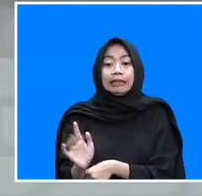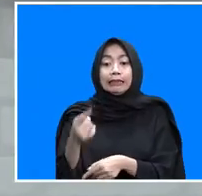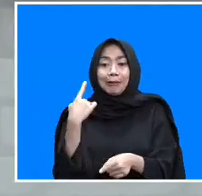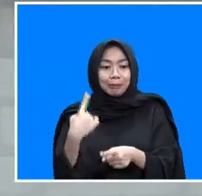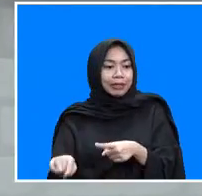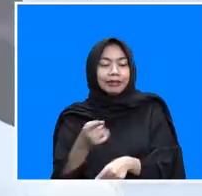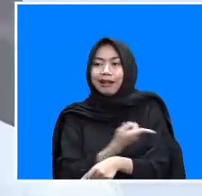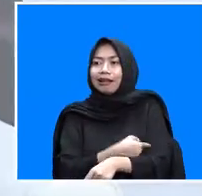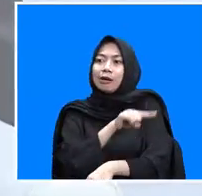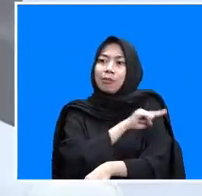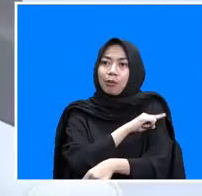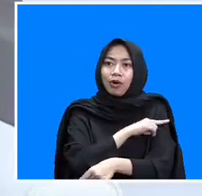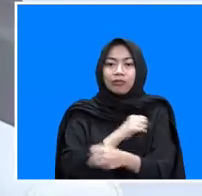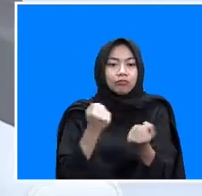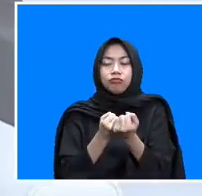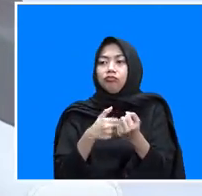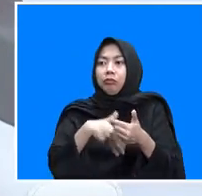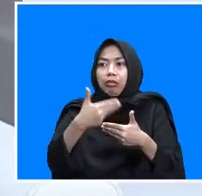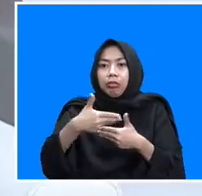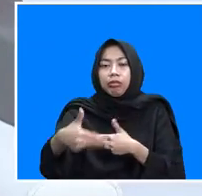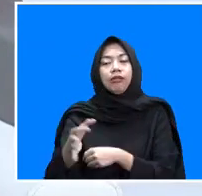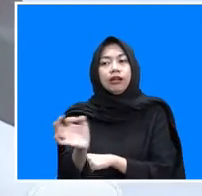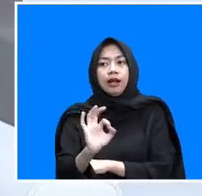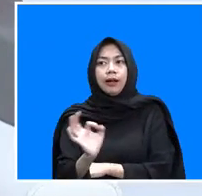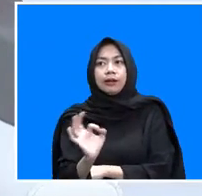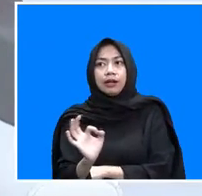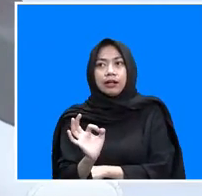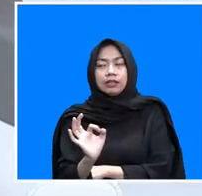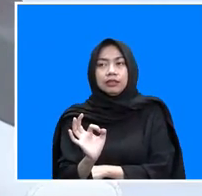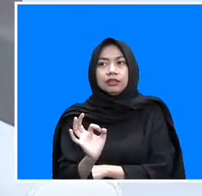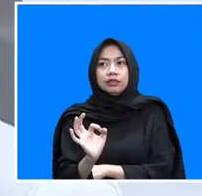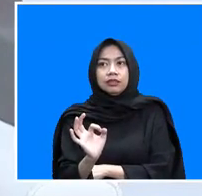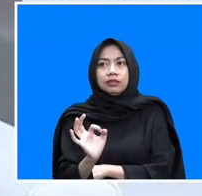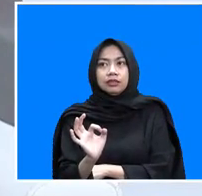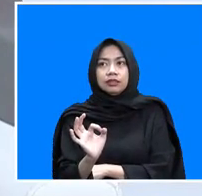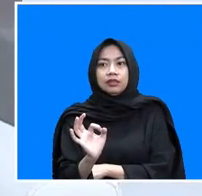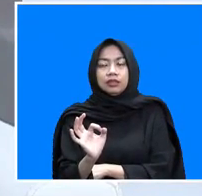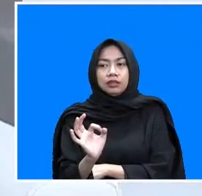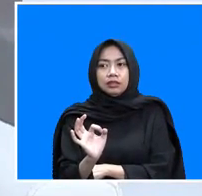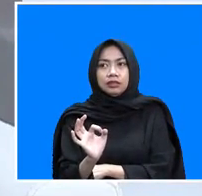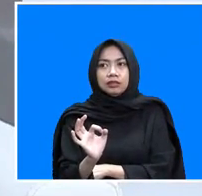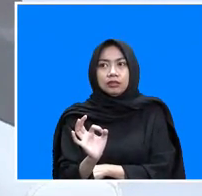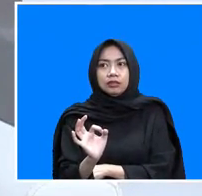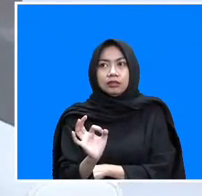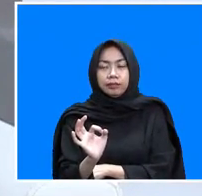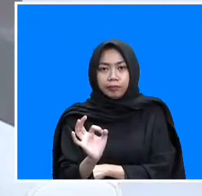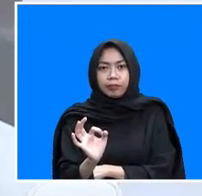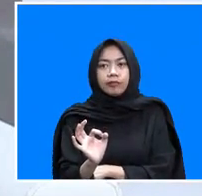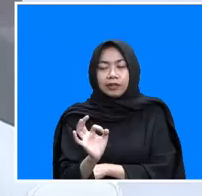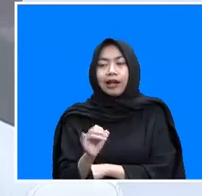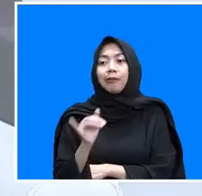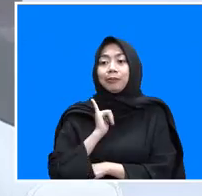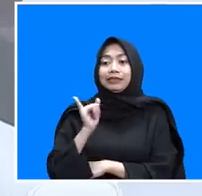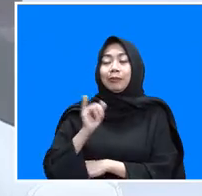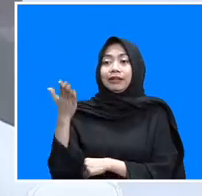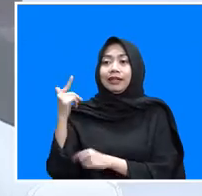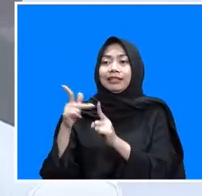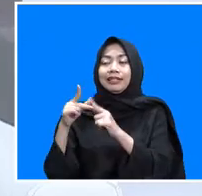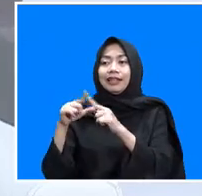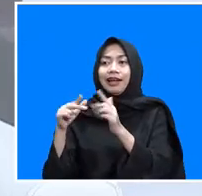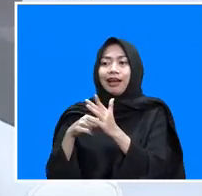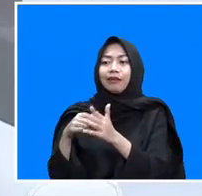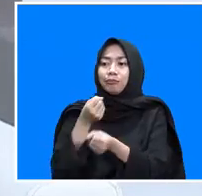families and children. And I think I'd like to pick up on the point that Mr. Han has made